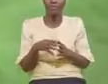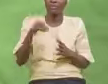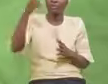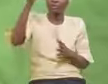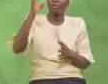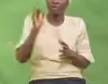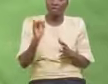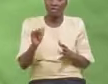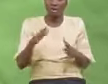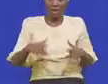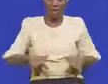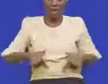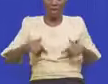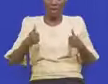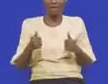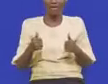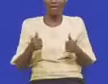Mama ga kwa tola gbelo.